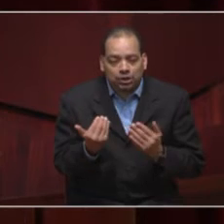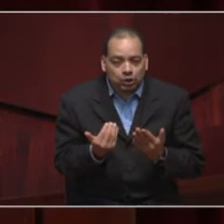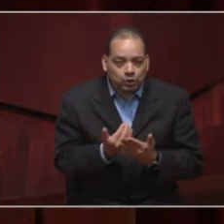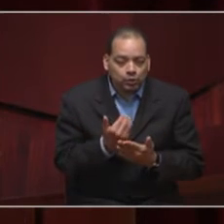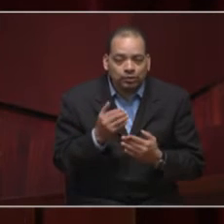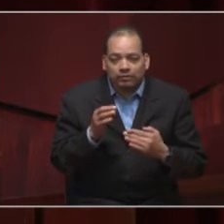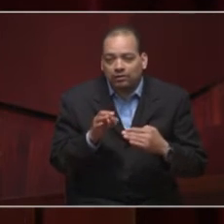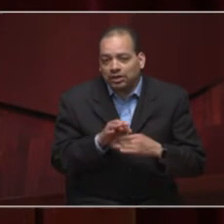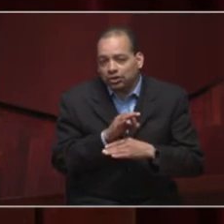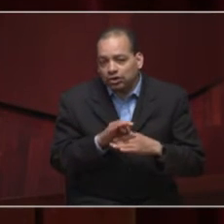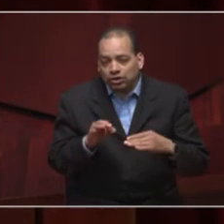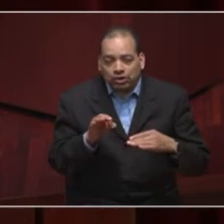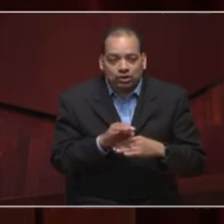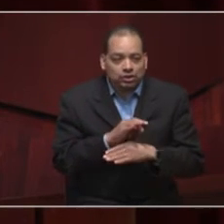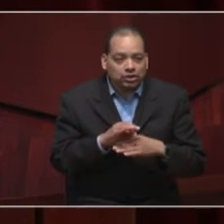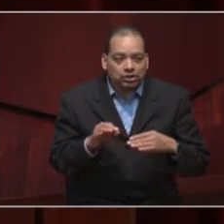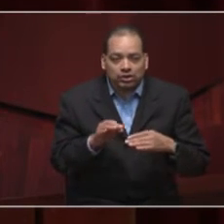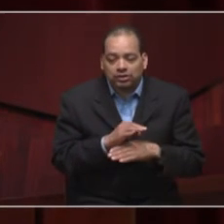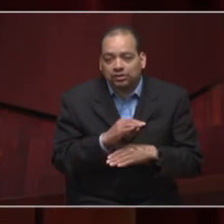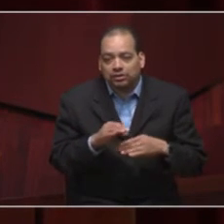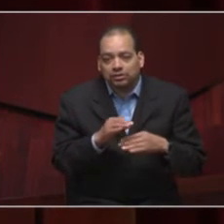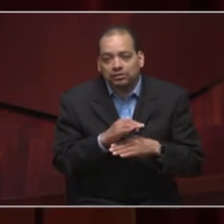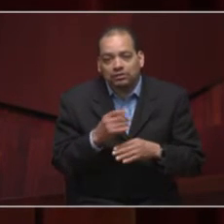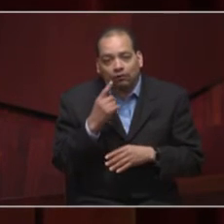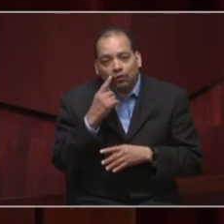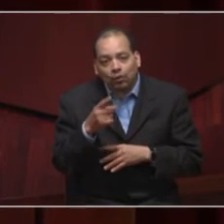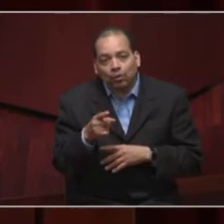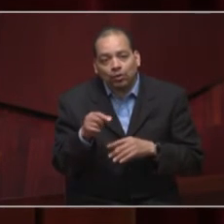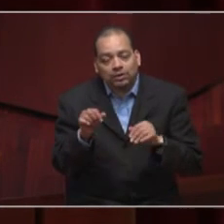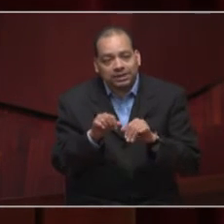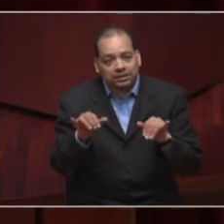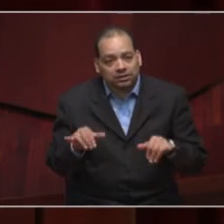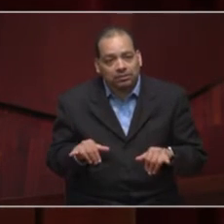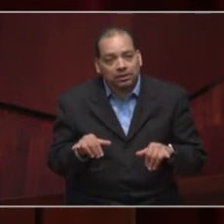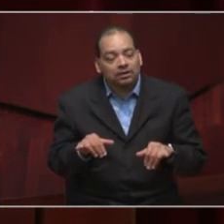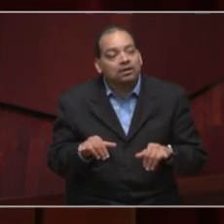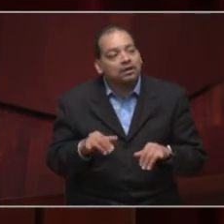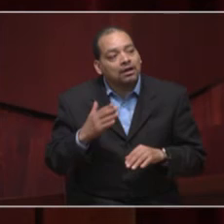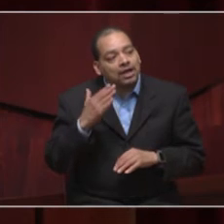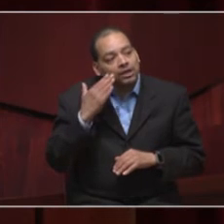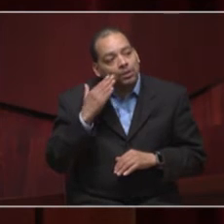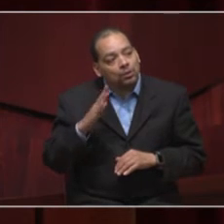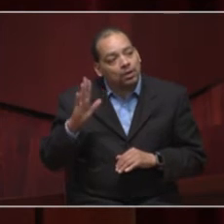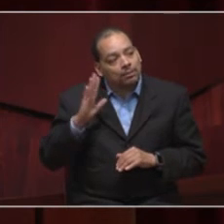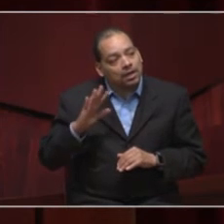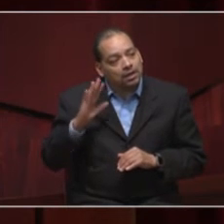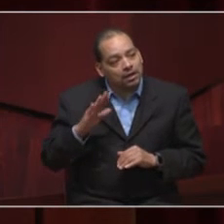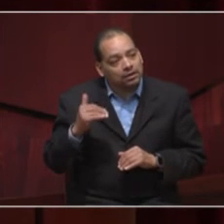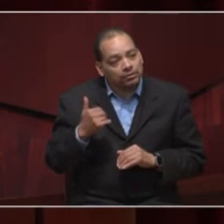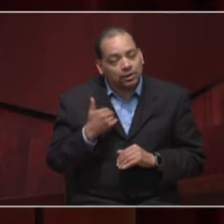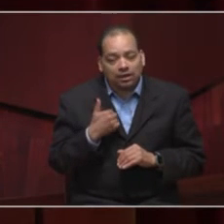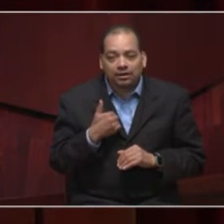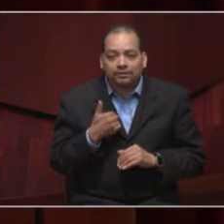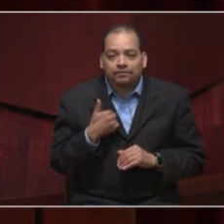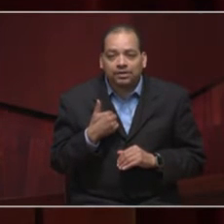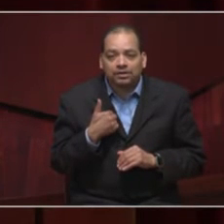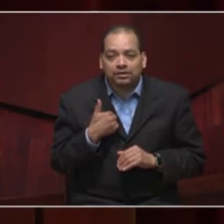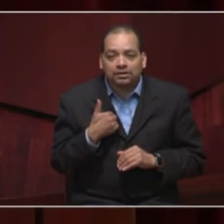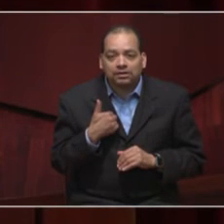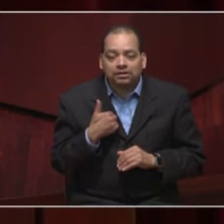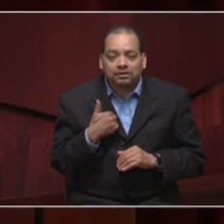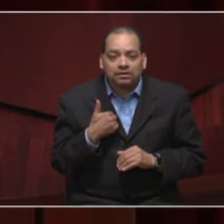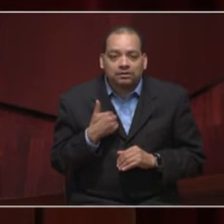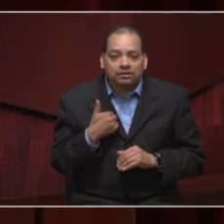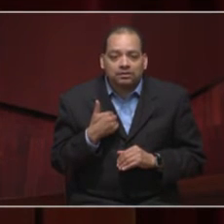functionality that's been considered for the system? I know a while back we had enumerated some things, and